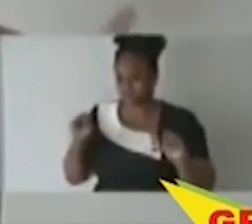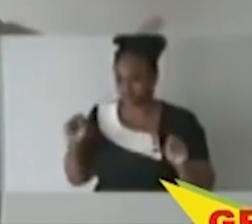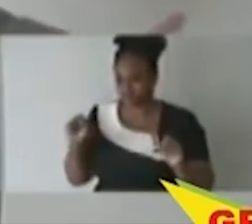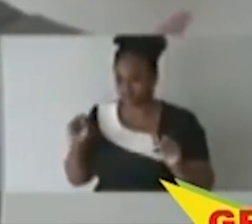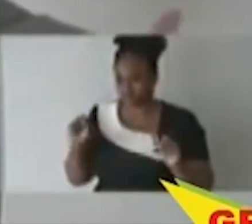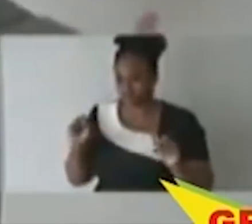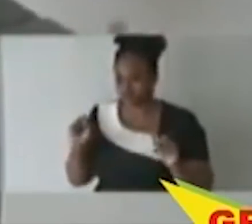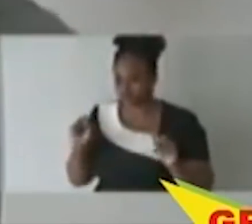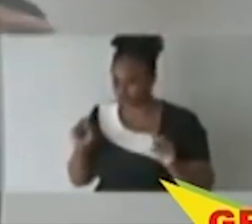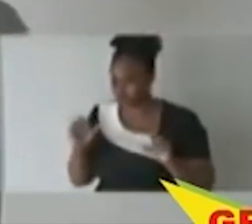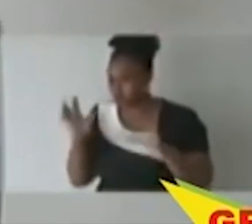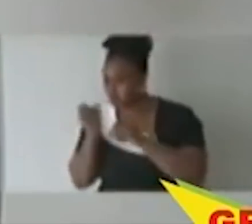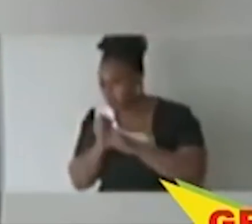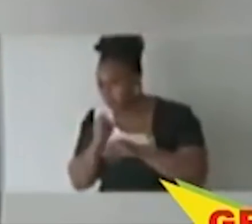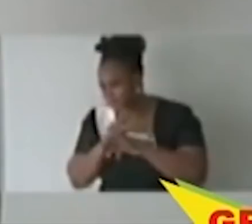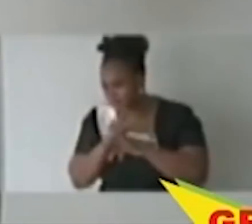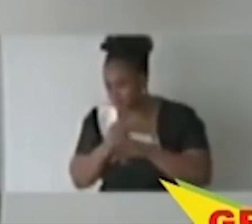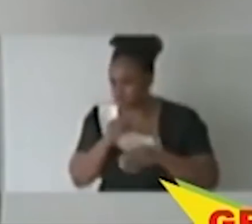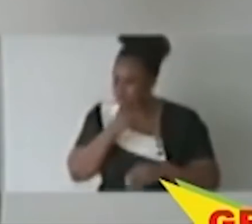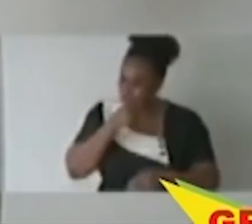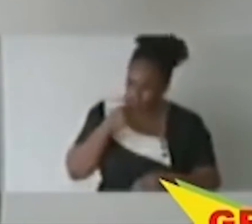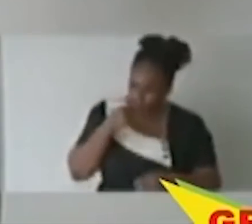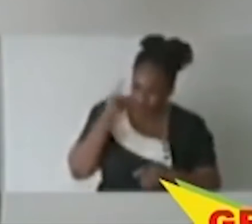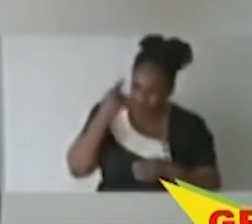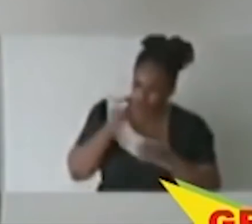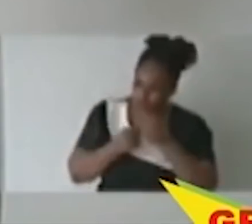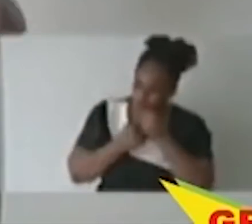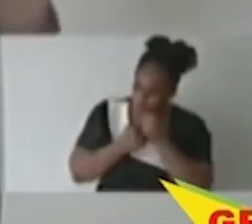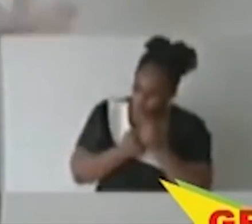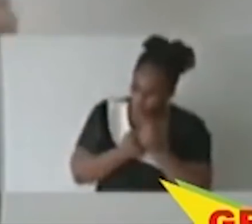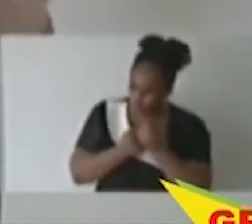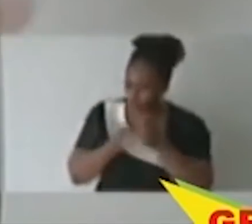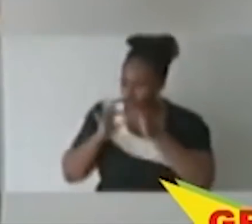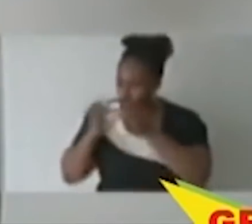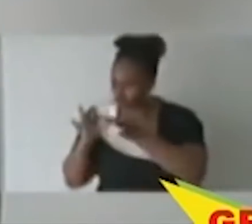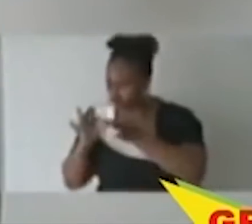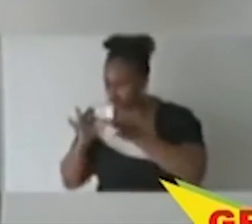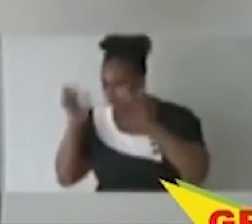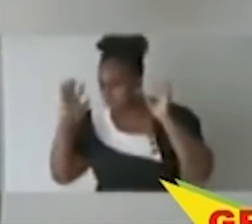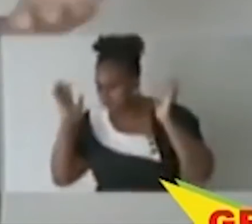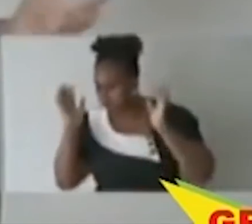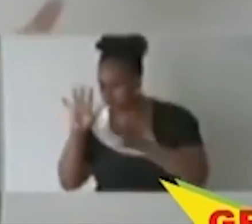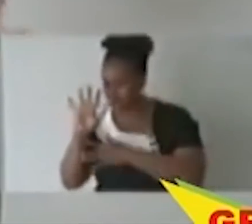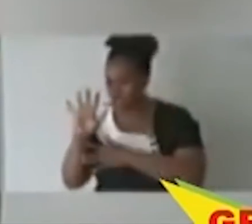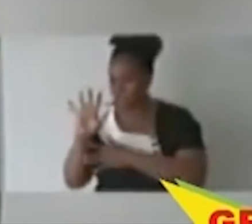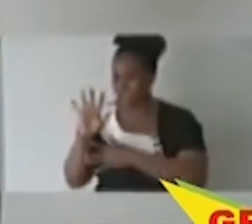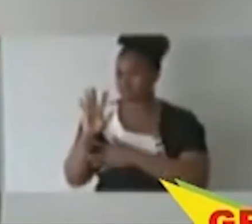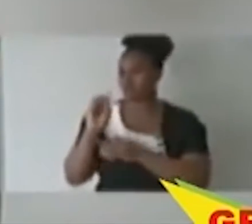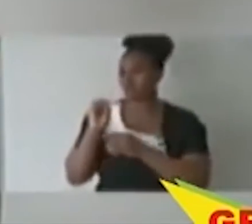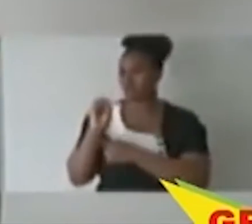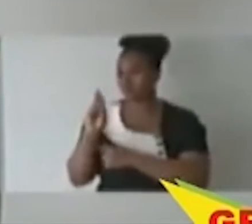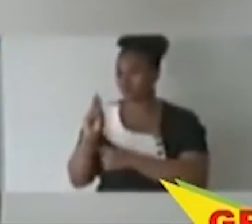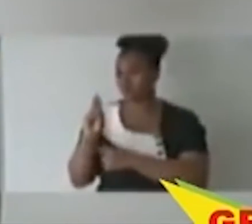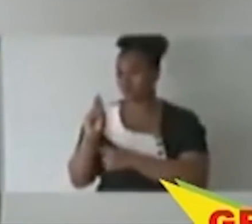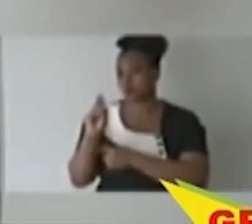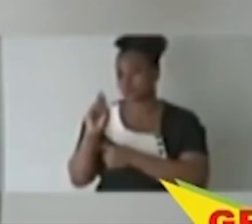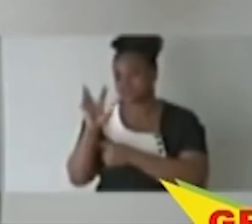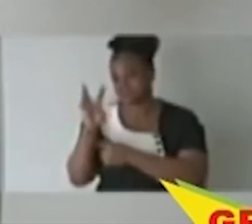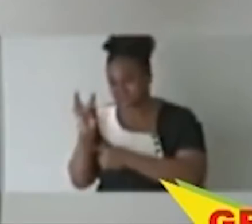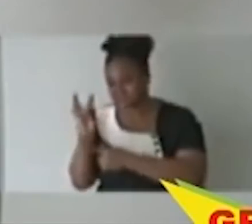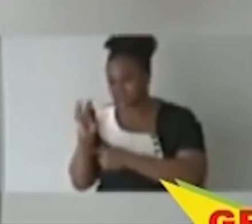get the Ministry of Agriculture to provide the support and you connect them to the market. 5 or 6 stakeholders, it could be done. So